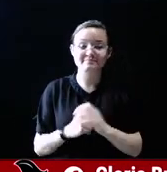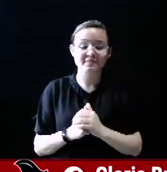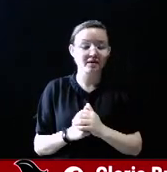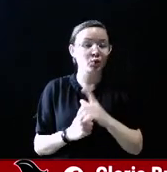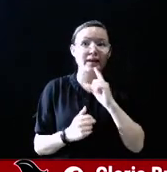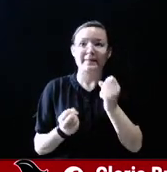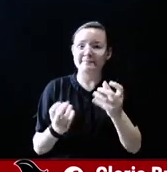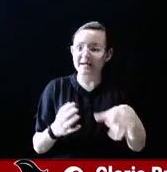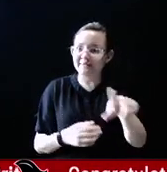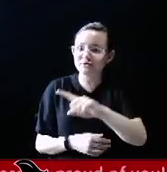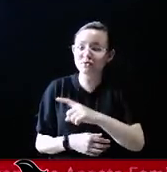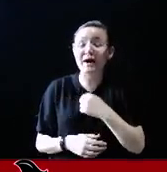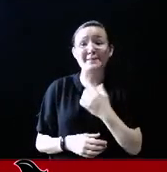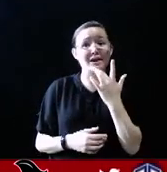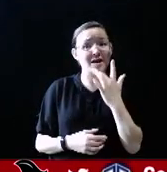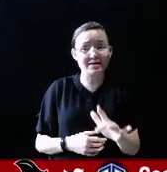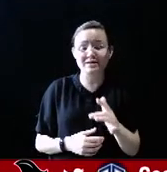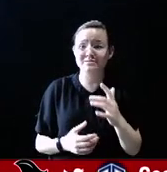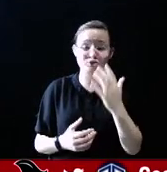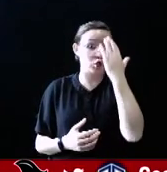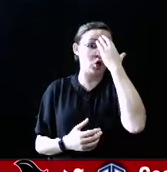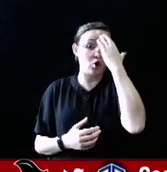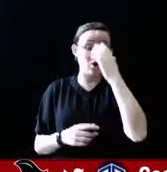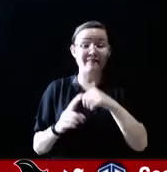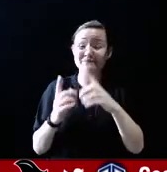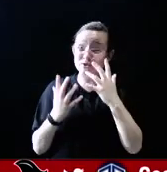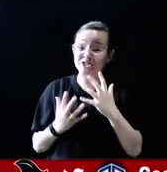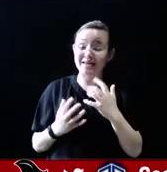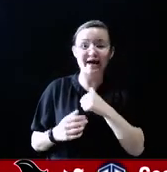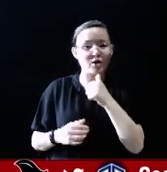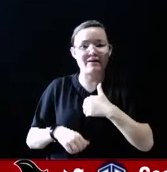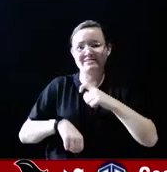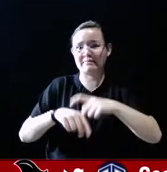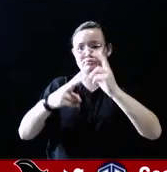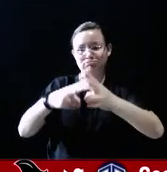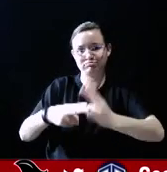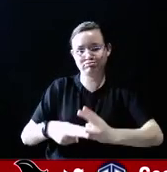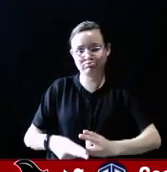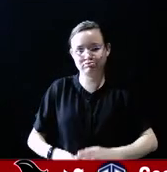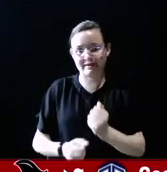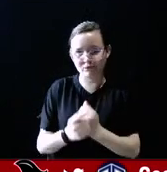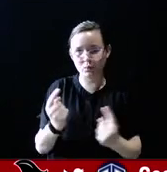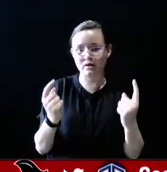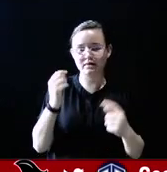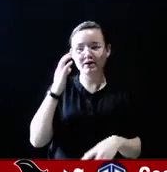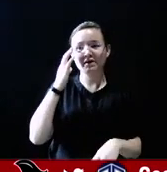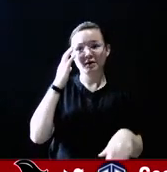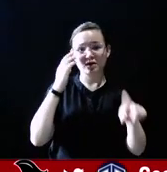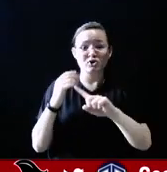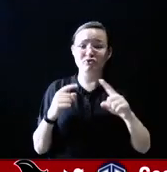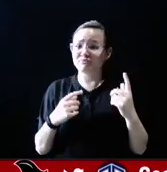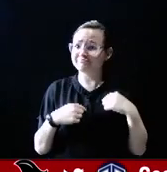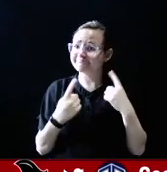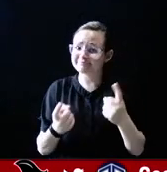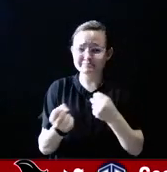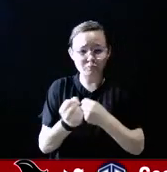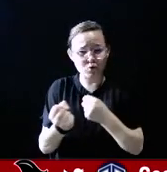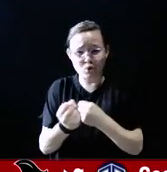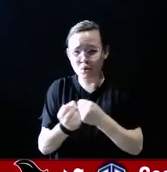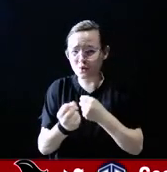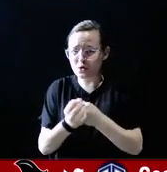so many of you who I'm really lucky to know, but I unfortunately don't have the time to name everyone. You guys have been there for me